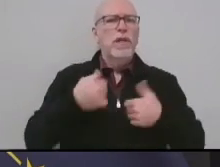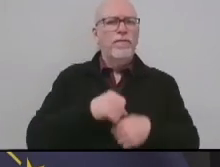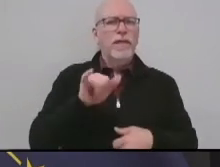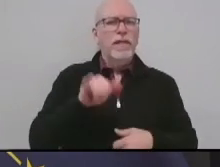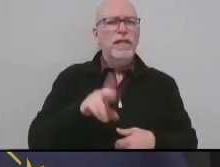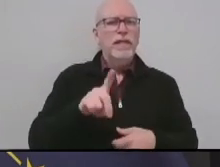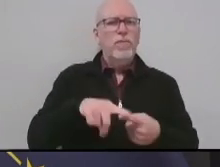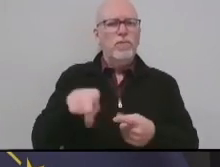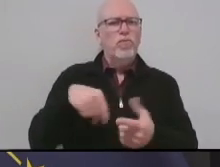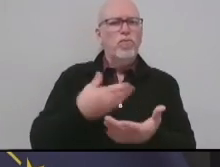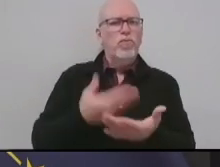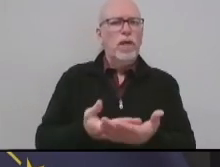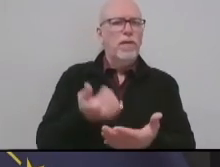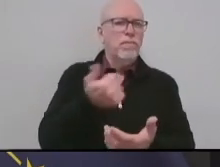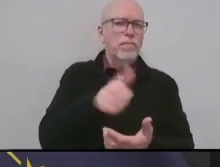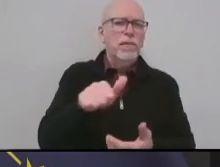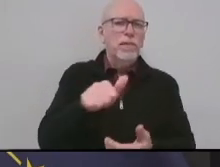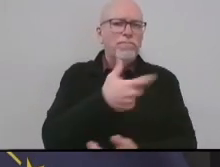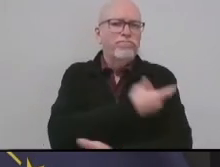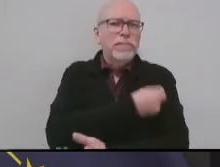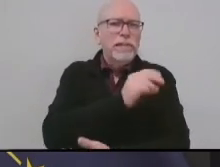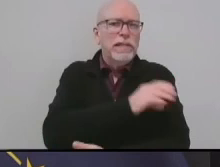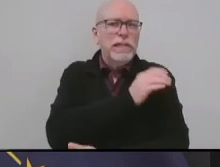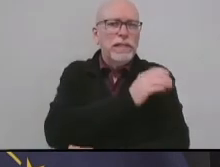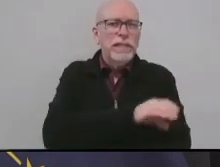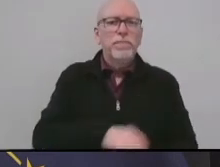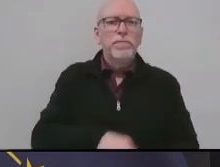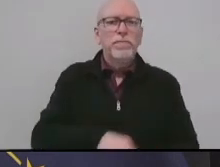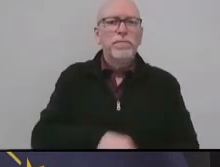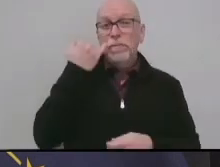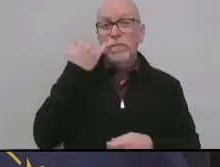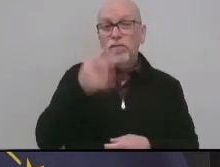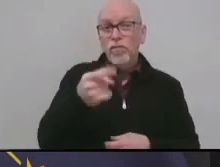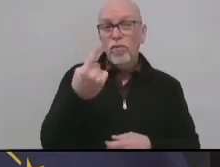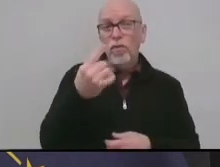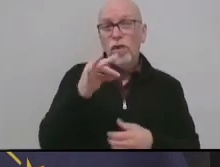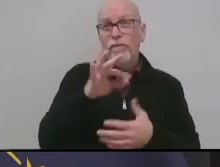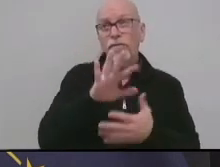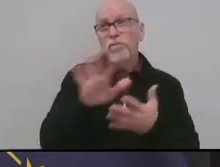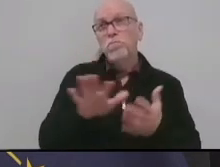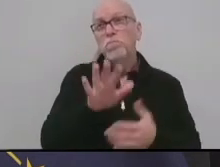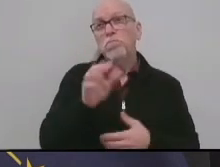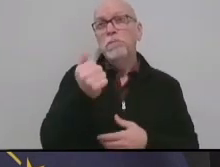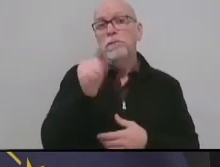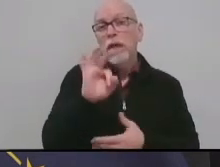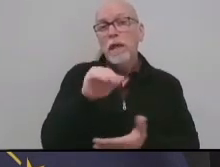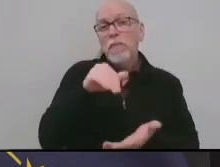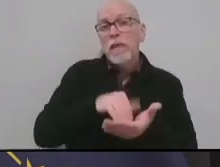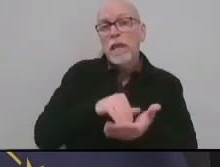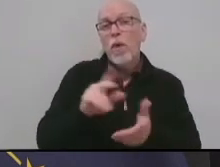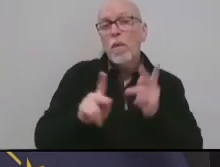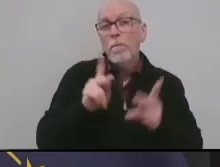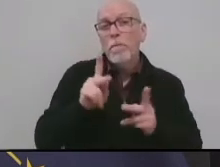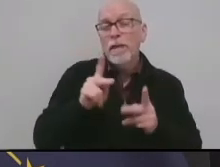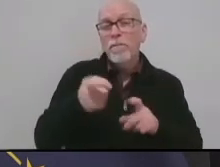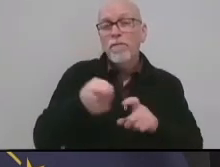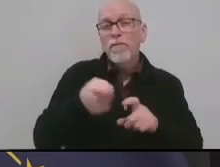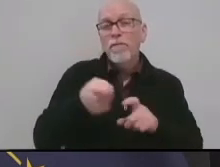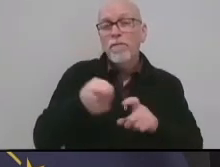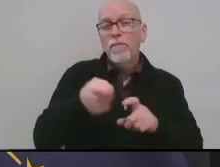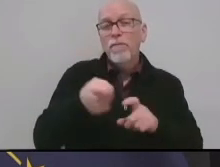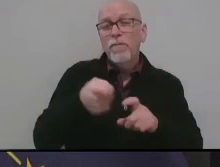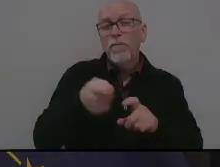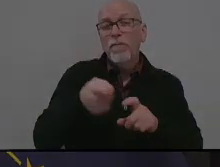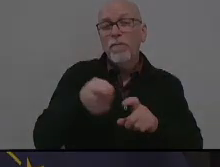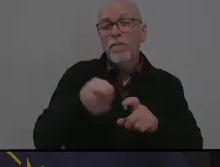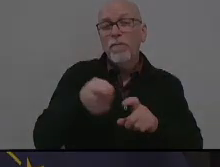arrive at a vaccine clinic. If you're one of the approximately 19,000 people from out of state who received a first dose,